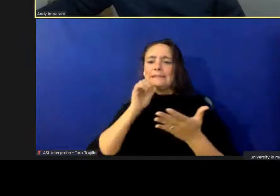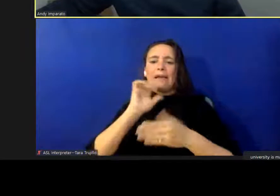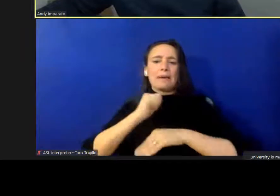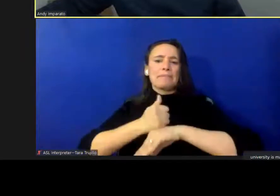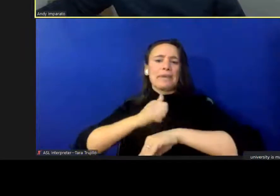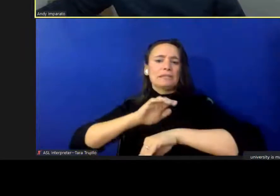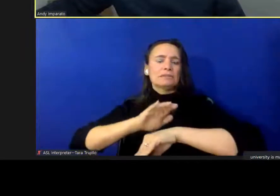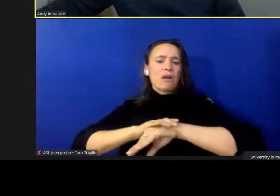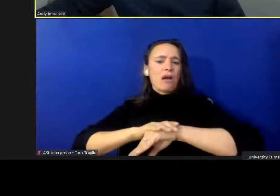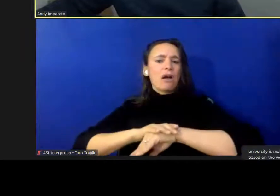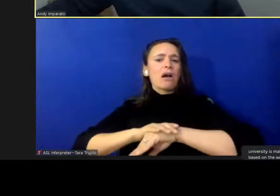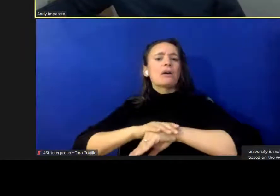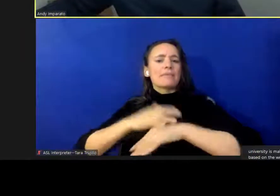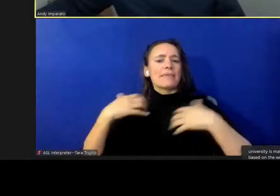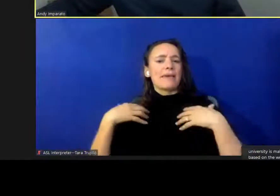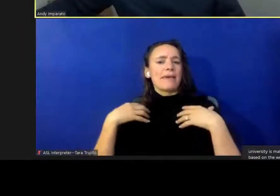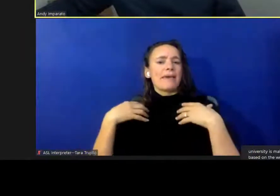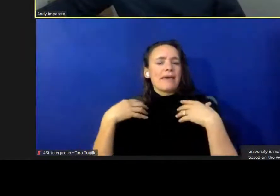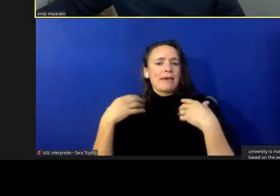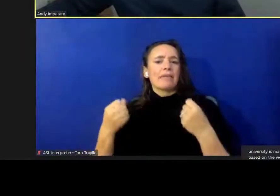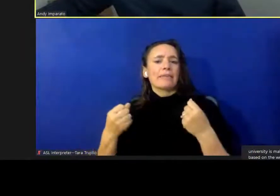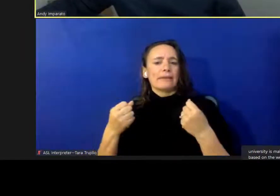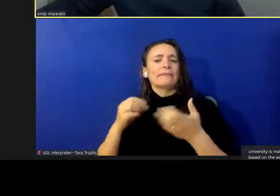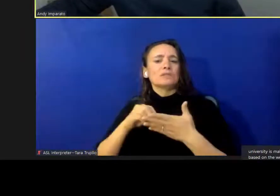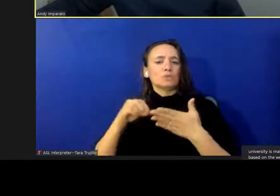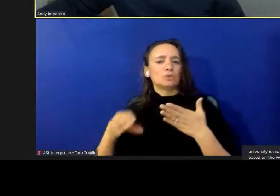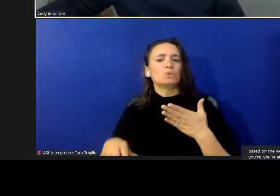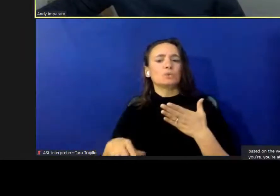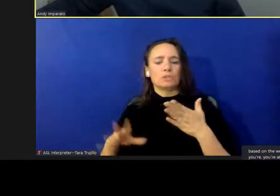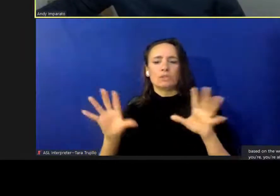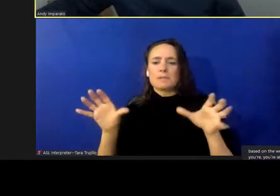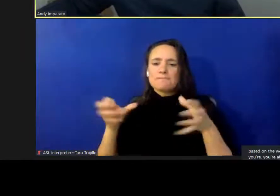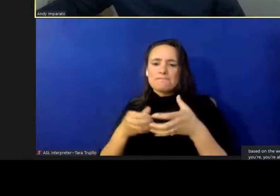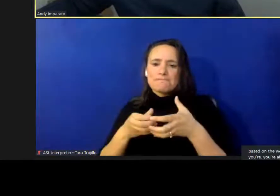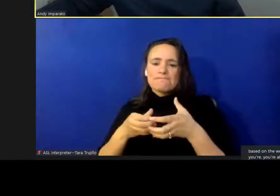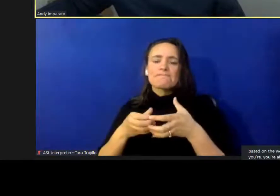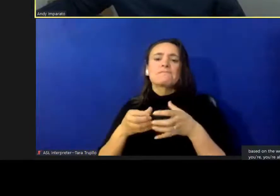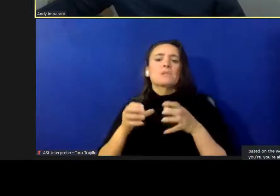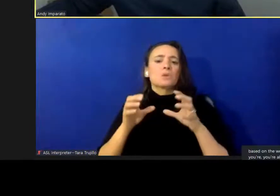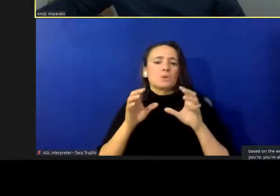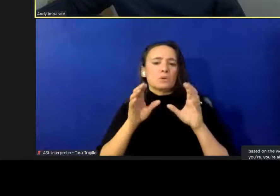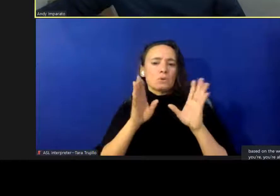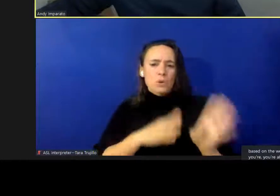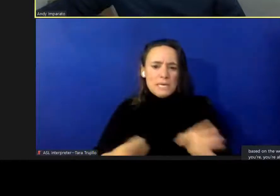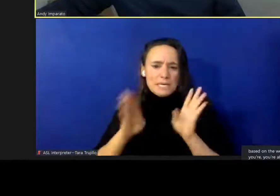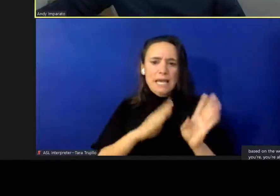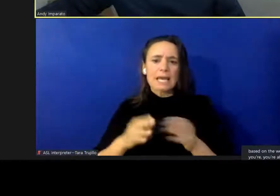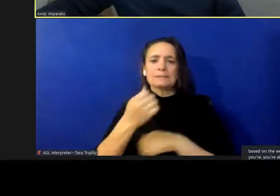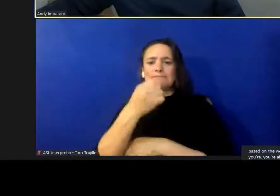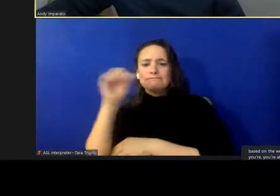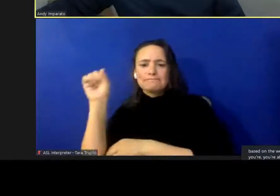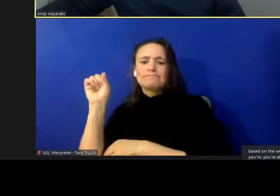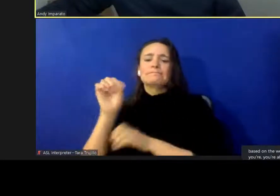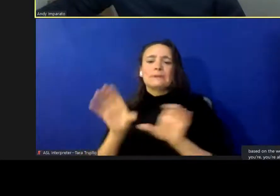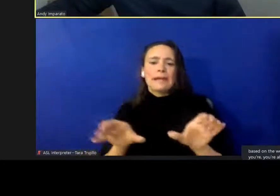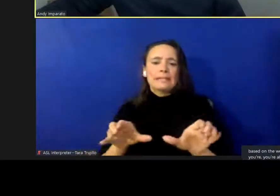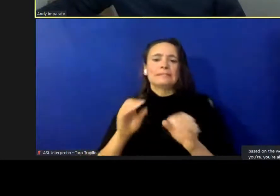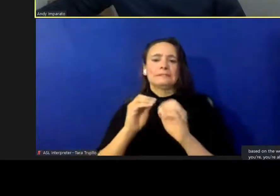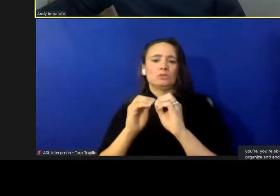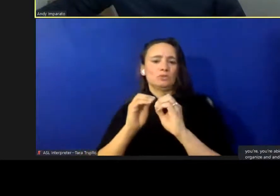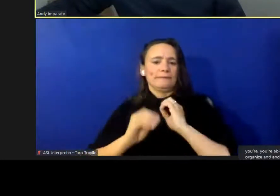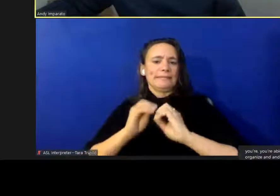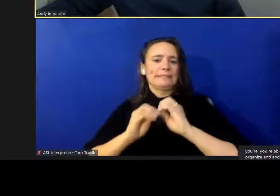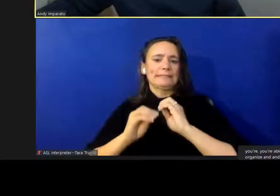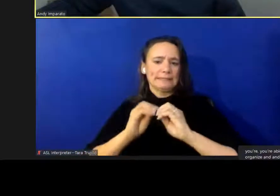of the students, and you're able to come together and organize and take action to try to fix it. And I just